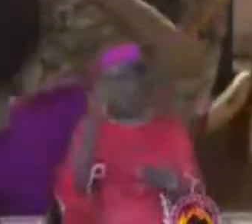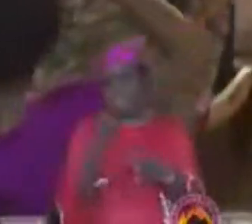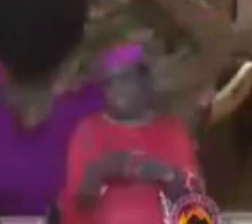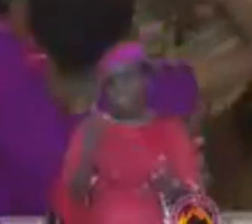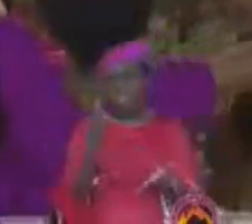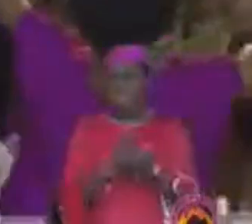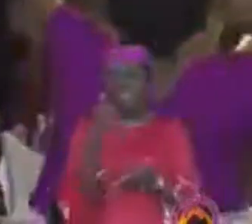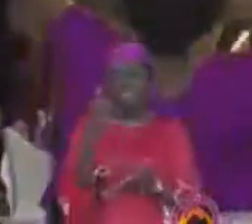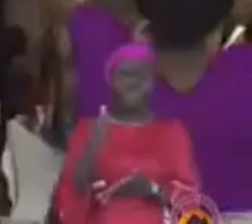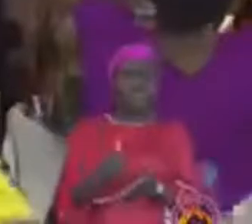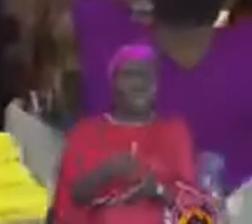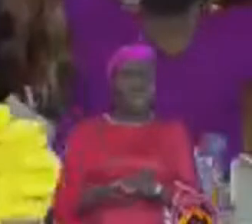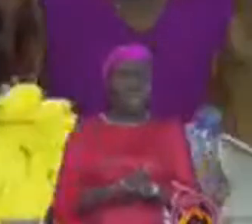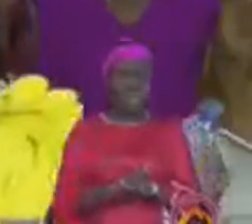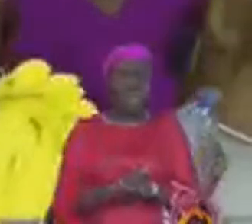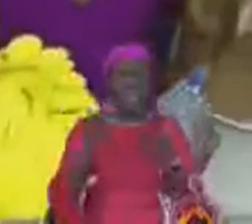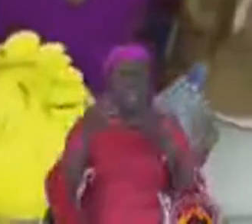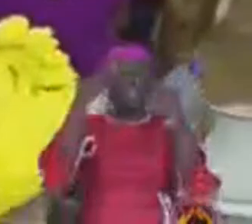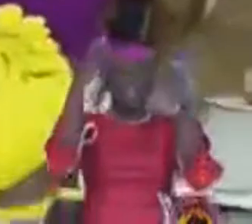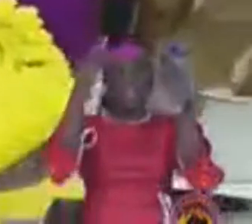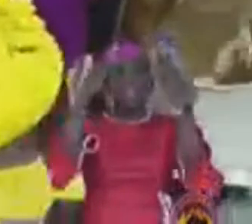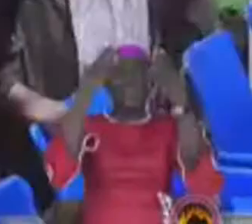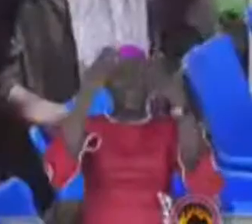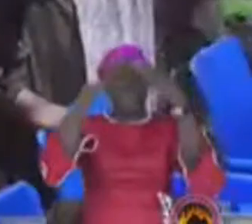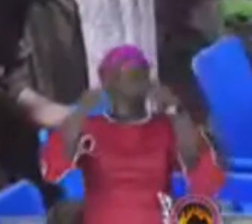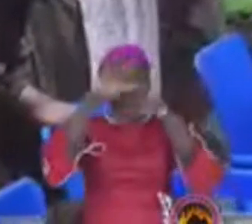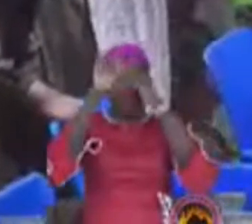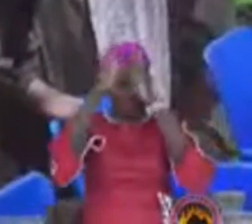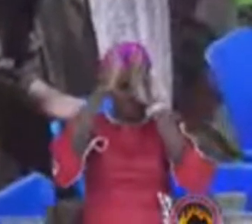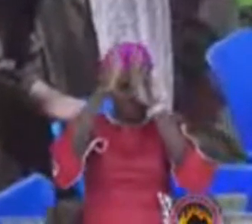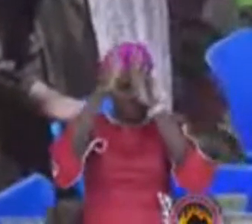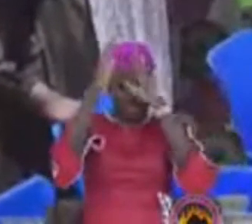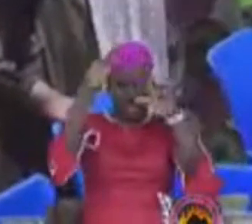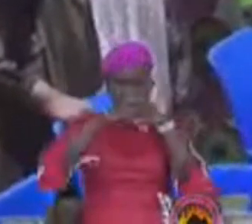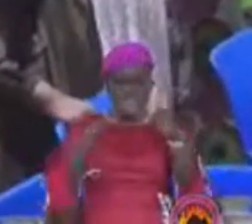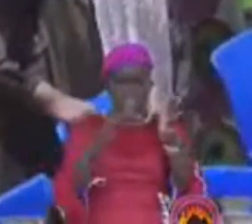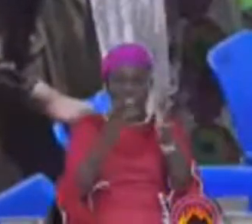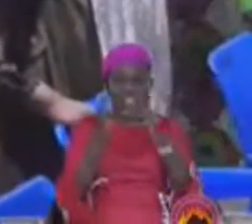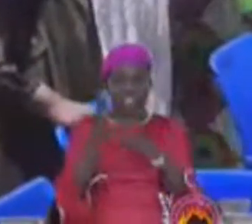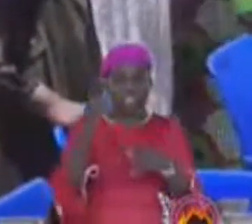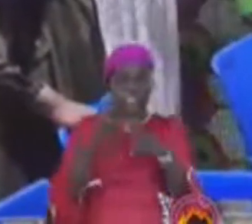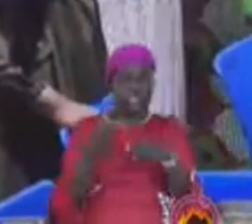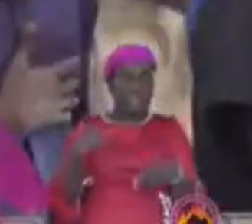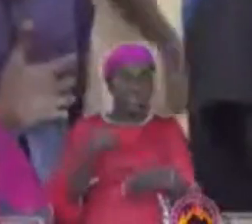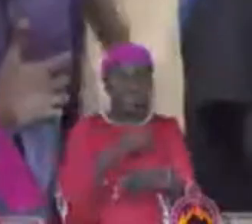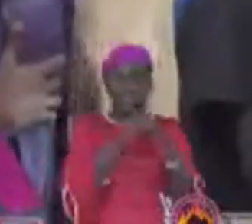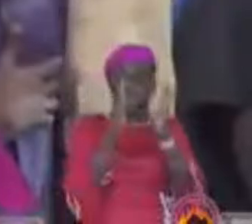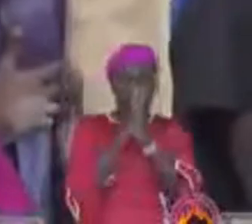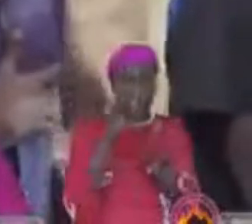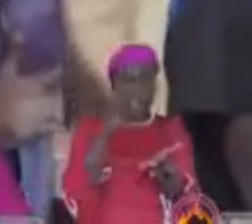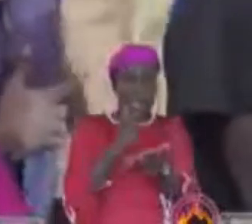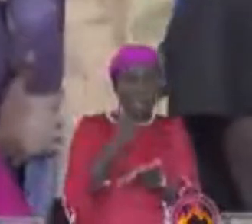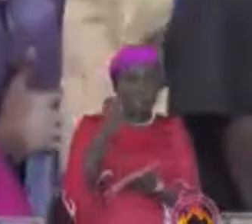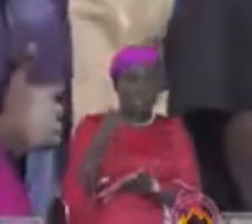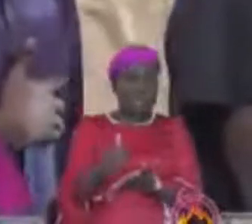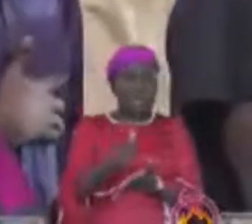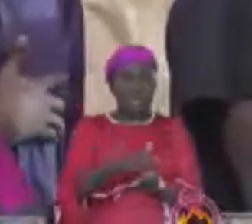Jesus. Thank you, Heavenly Father. In Jesus' name we pray.